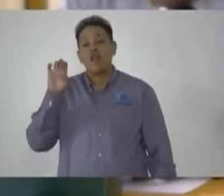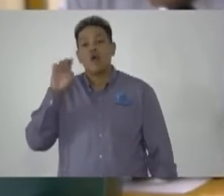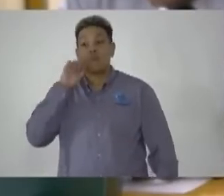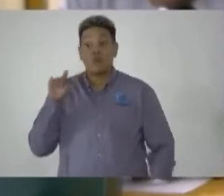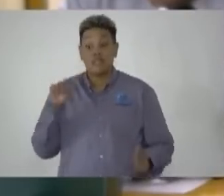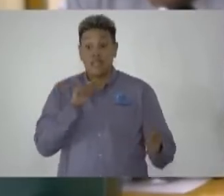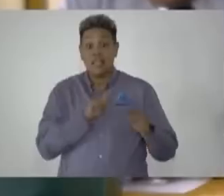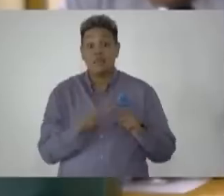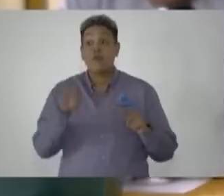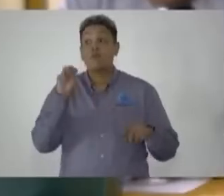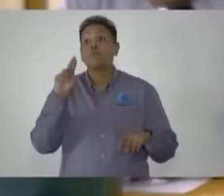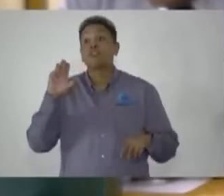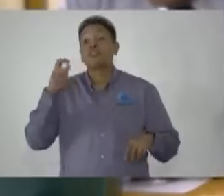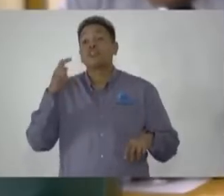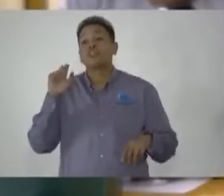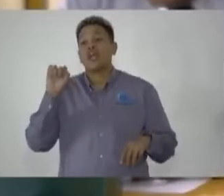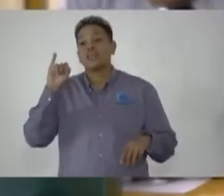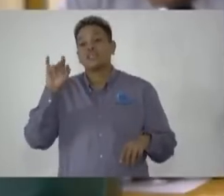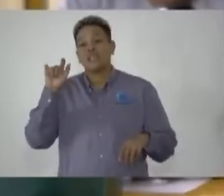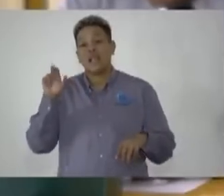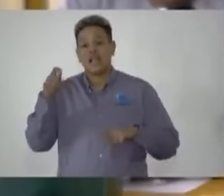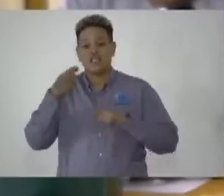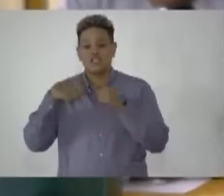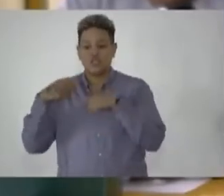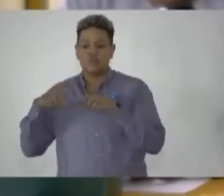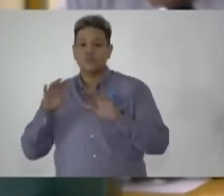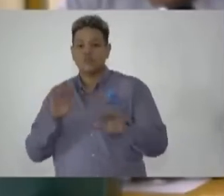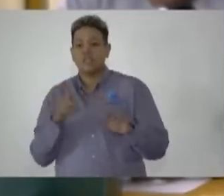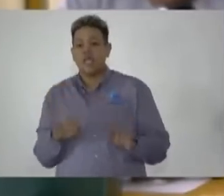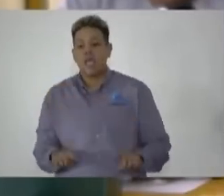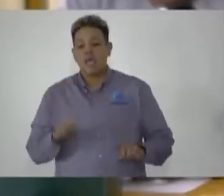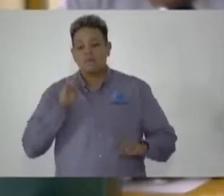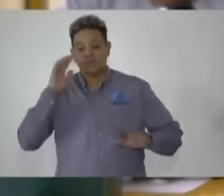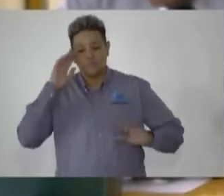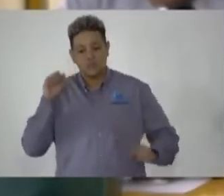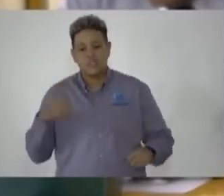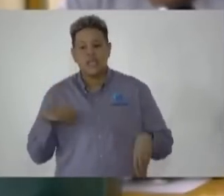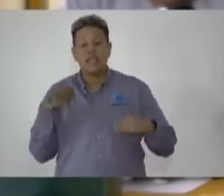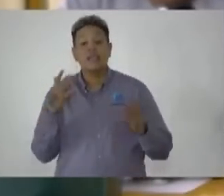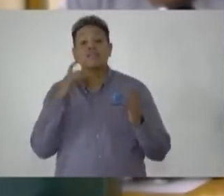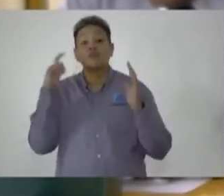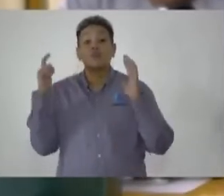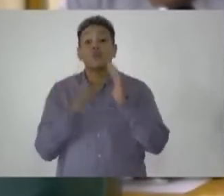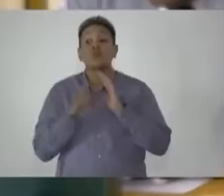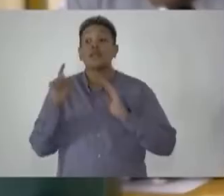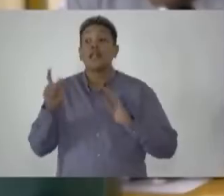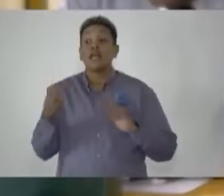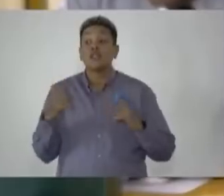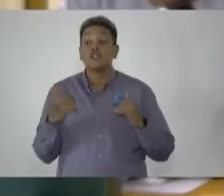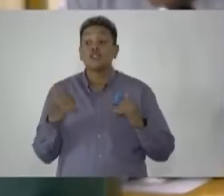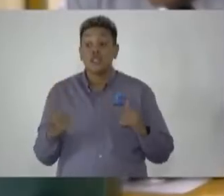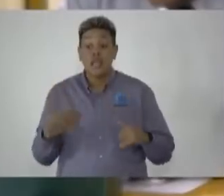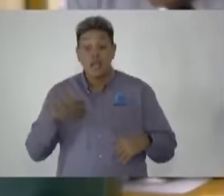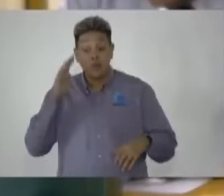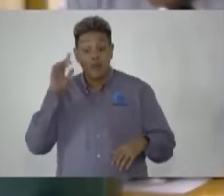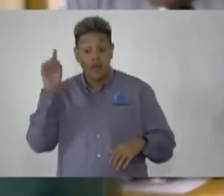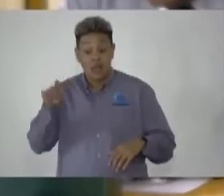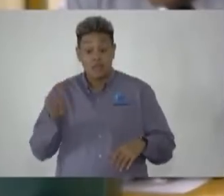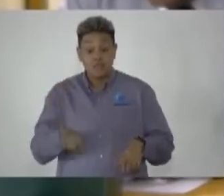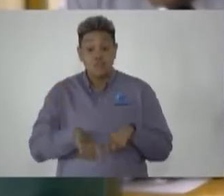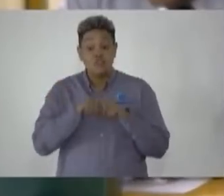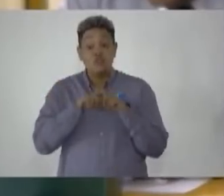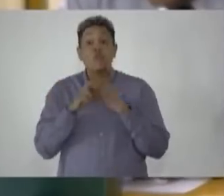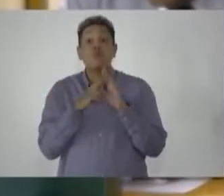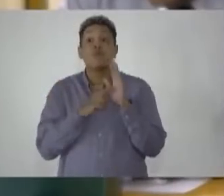name Mr. Charles Sinclair be substituted therefore. Mr. President, I further beg to give notice that at a later stage today, I will ask